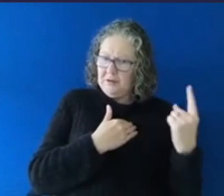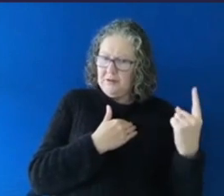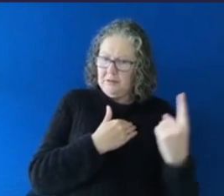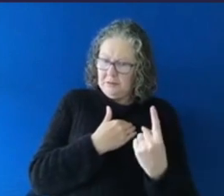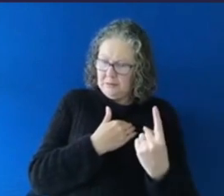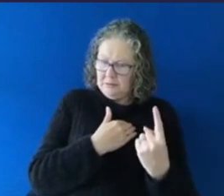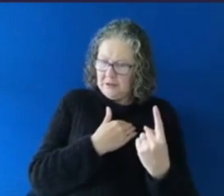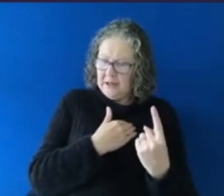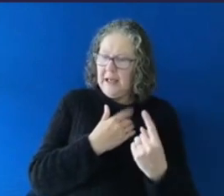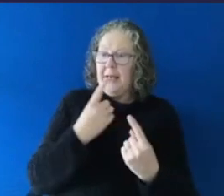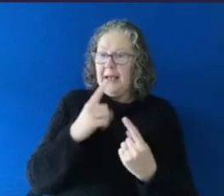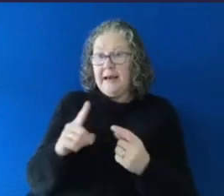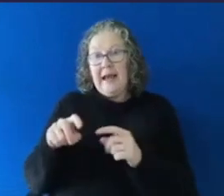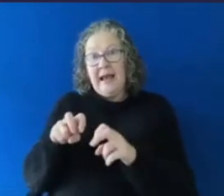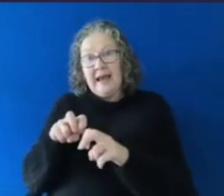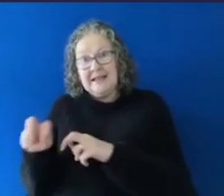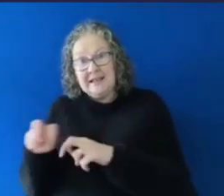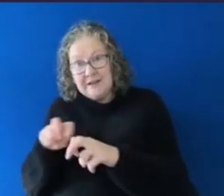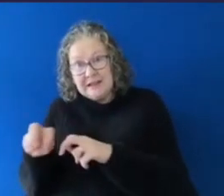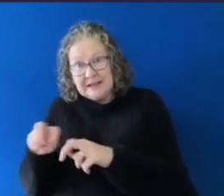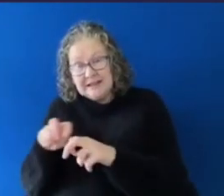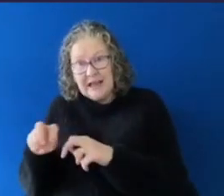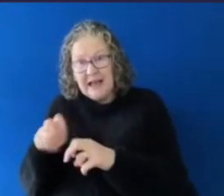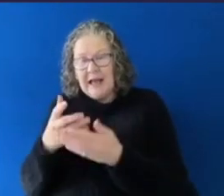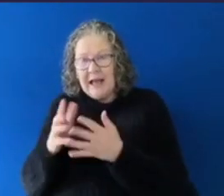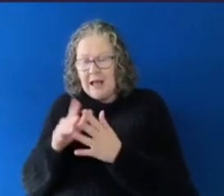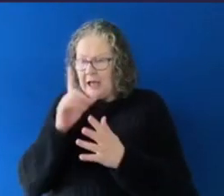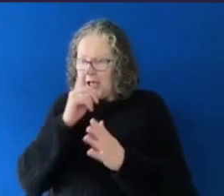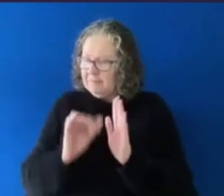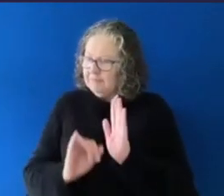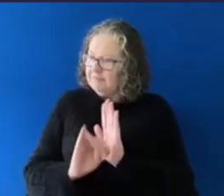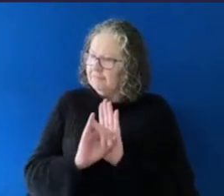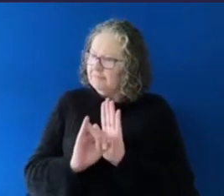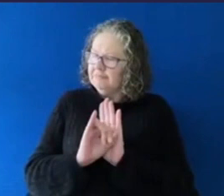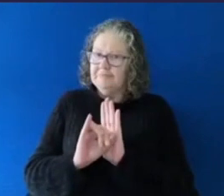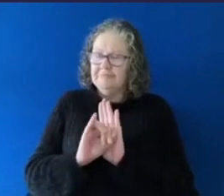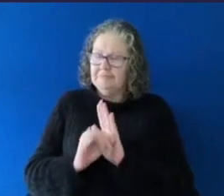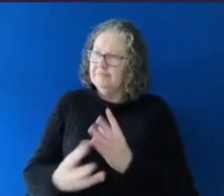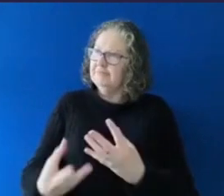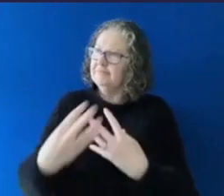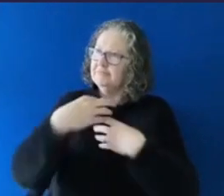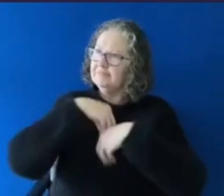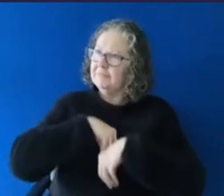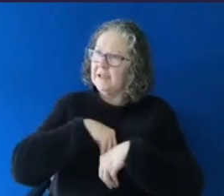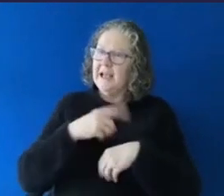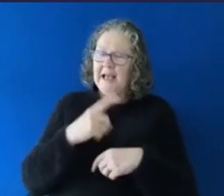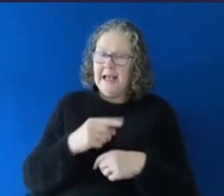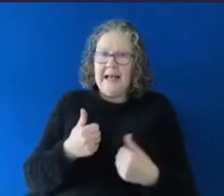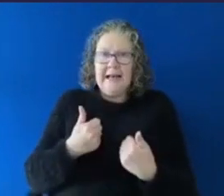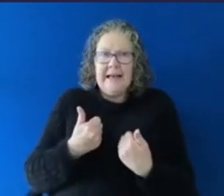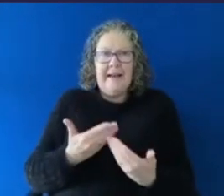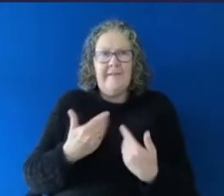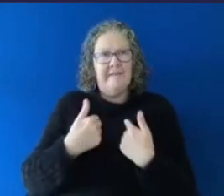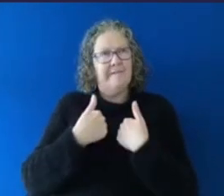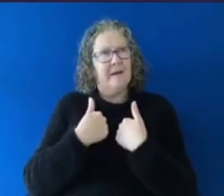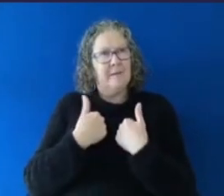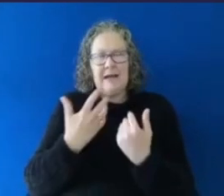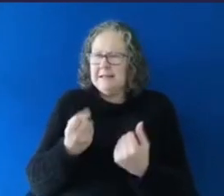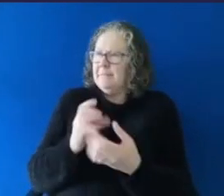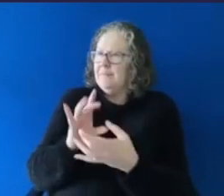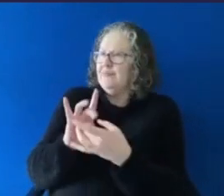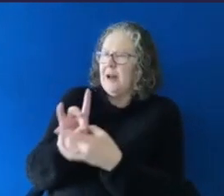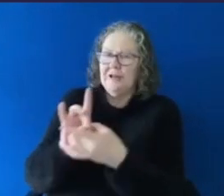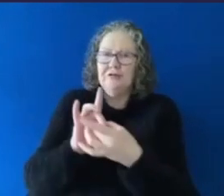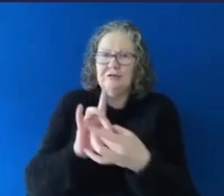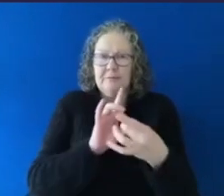bring about identity, purpose, contribution, and a relationship into people's lives. And of course, the final